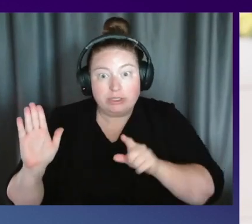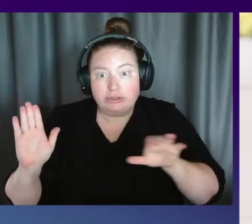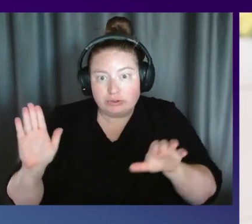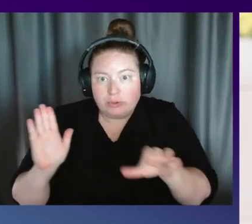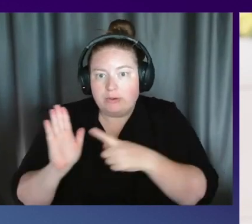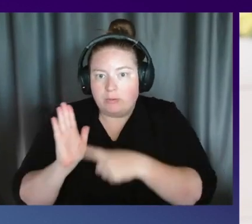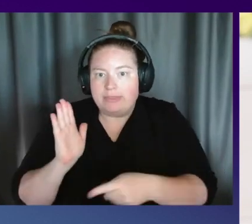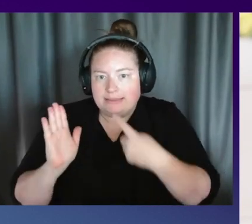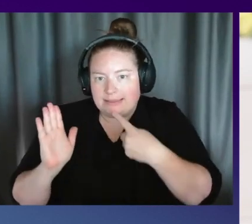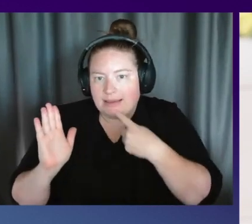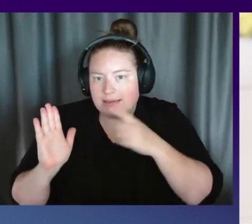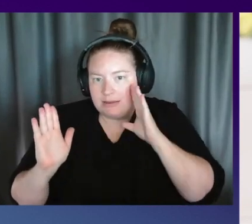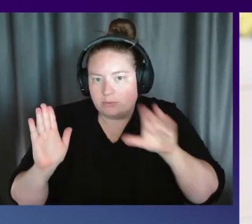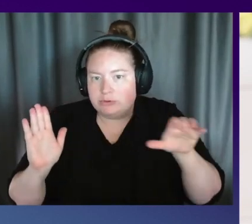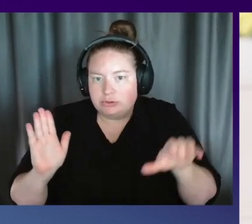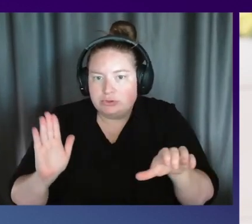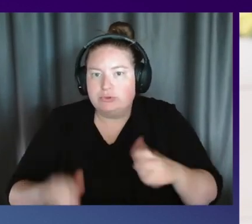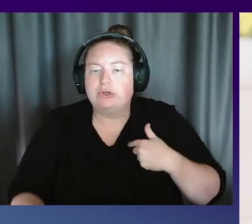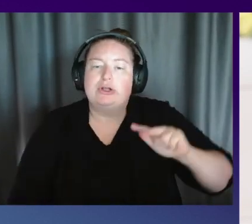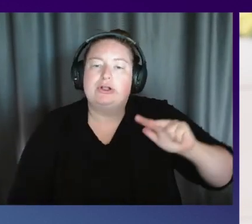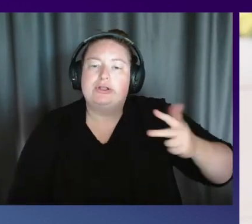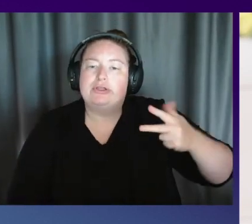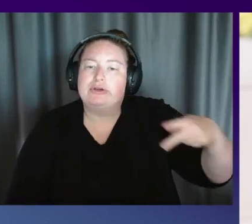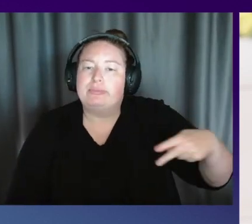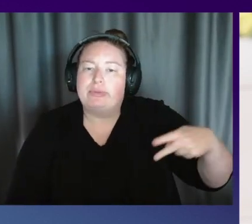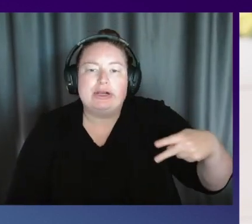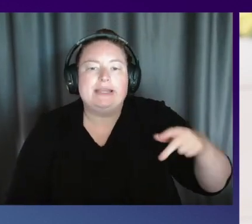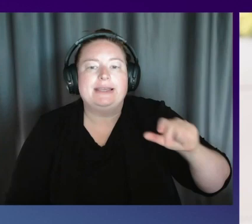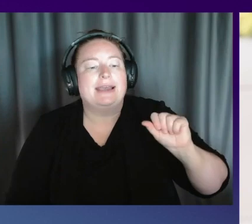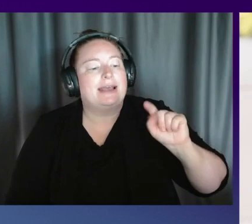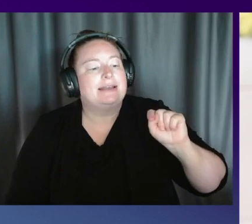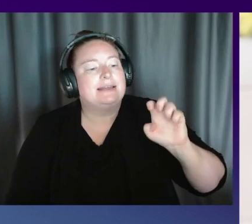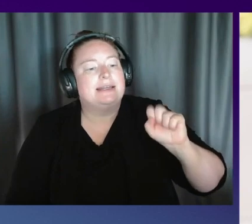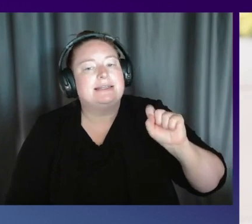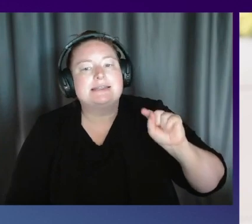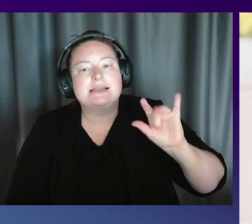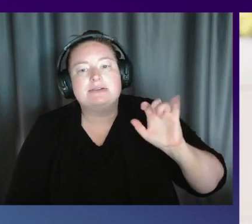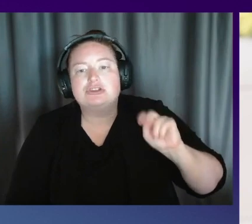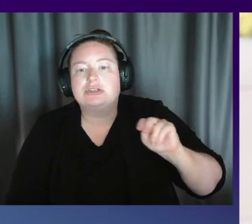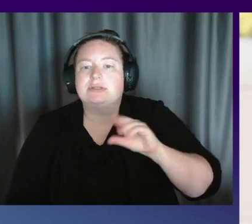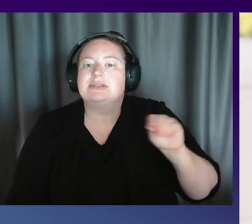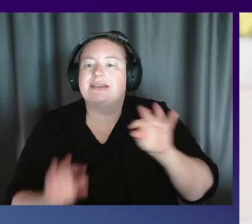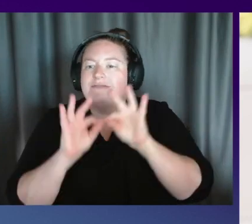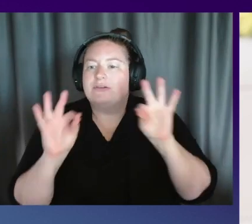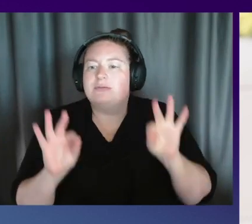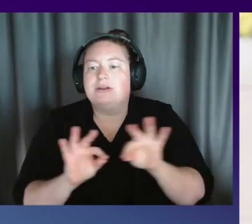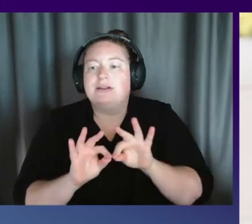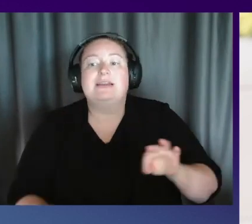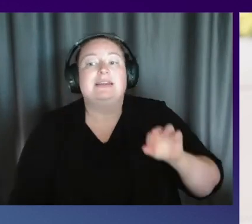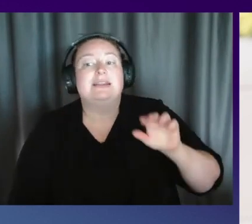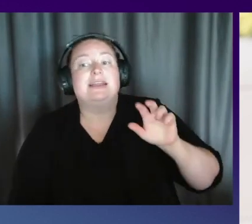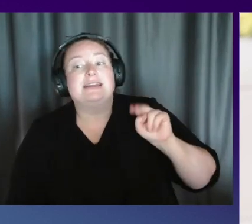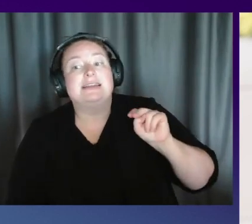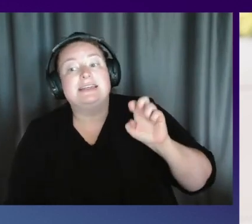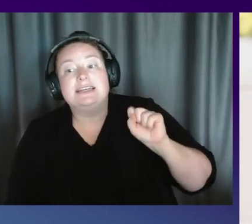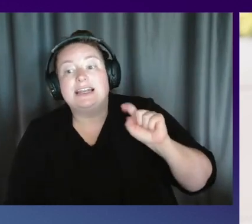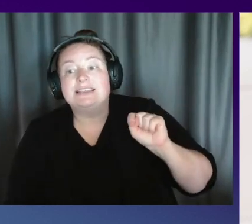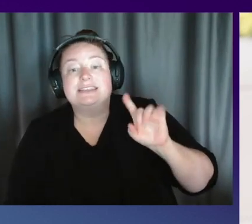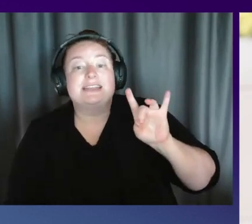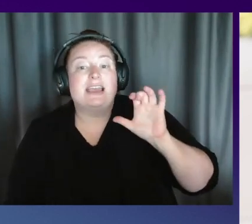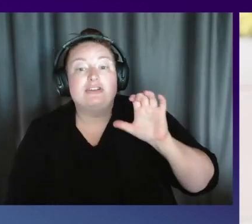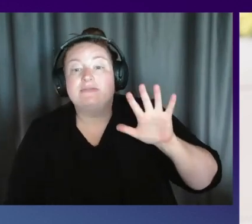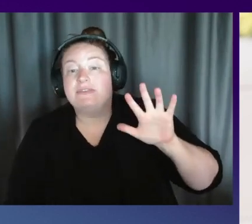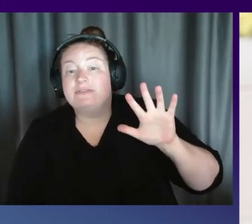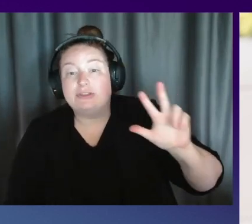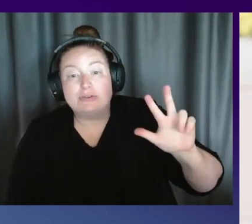do, there are third-party attestations and frameworks such as NIST 853, SOC 2,